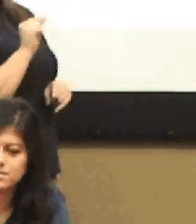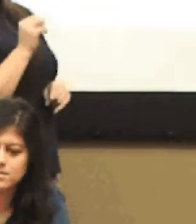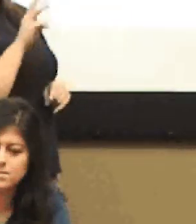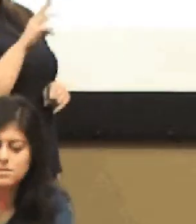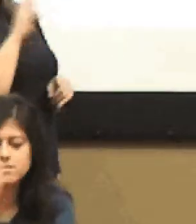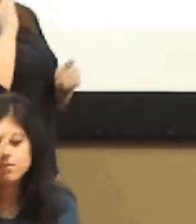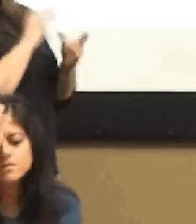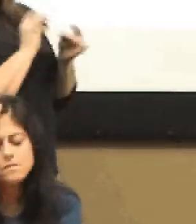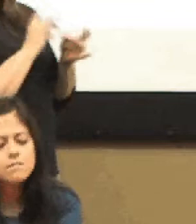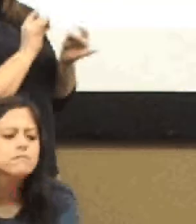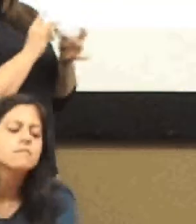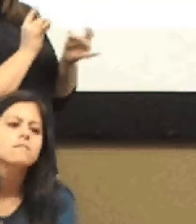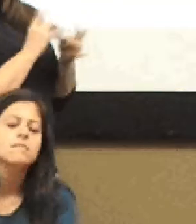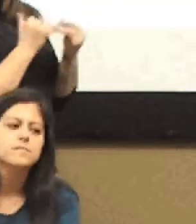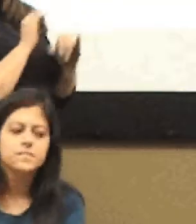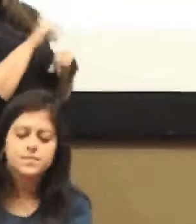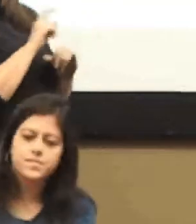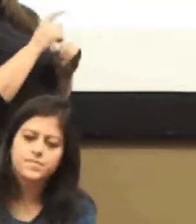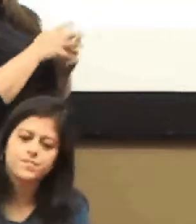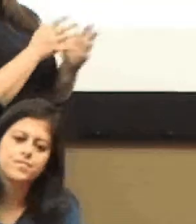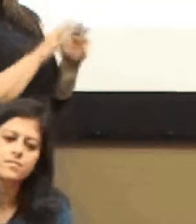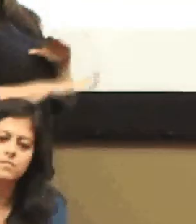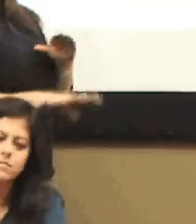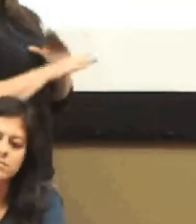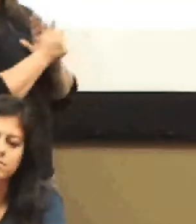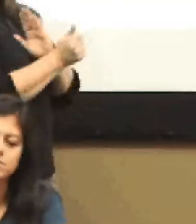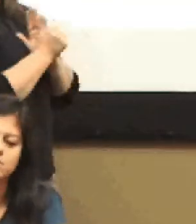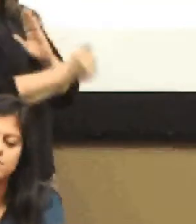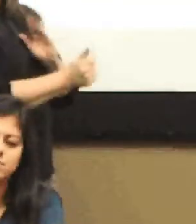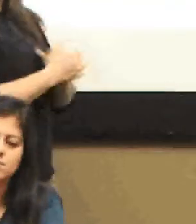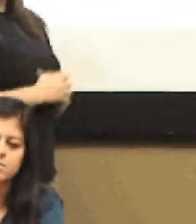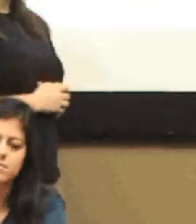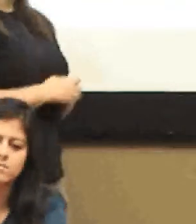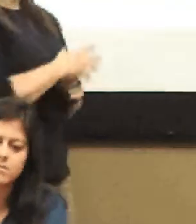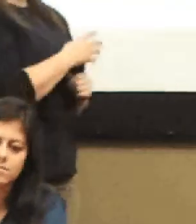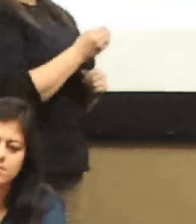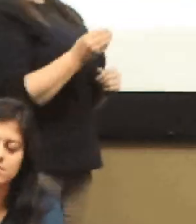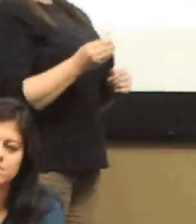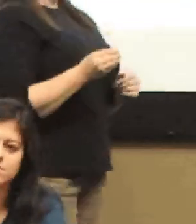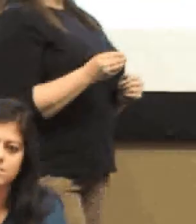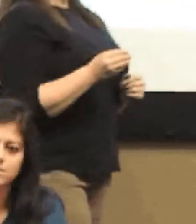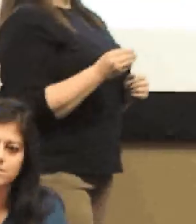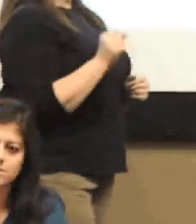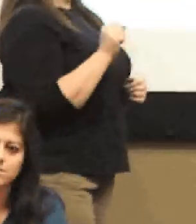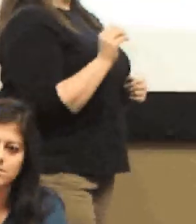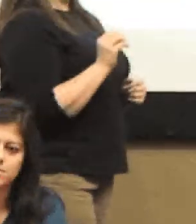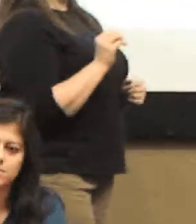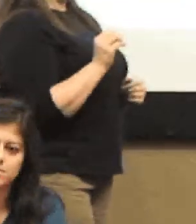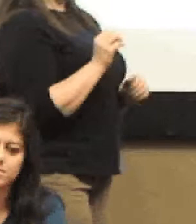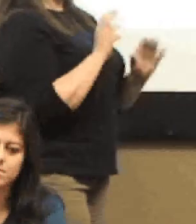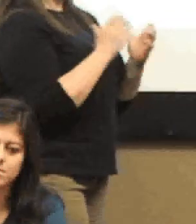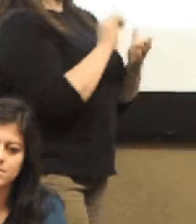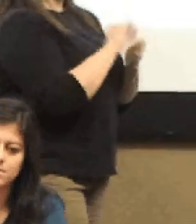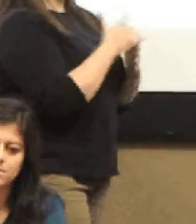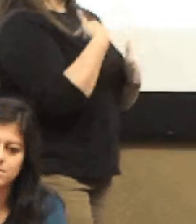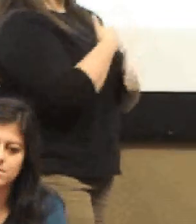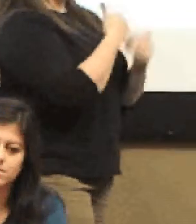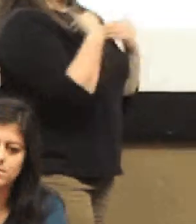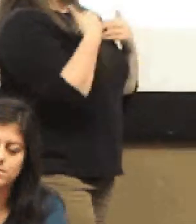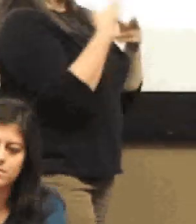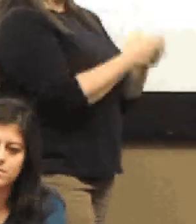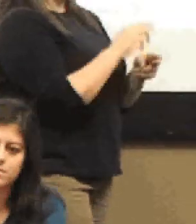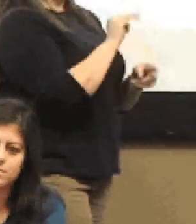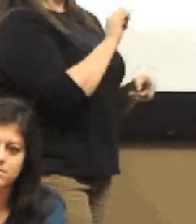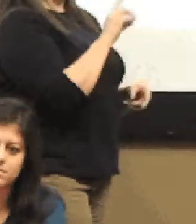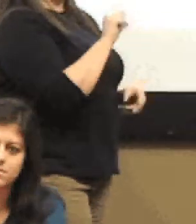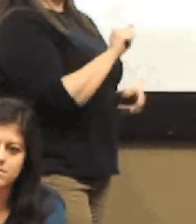talking about. You still need a lot of those basic skills. And so, you know, a class that we have called